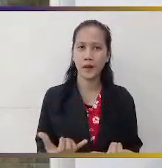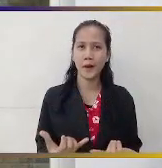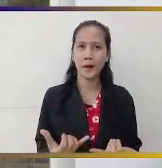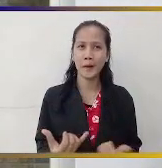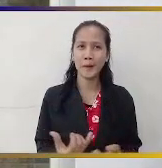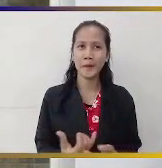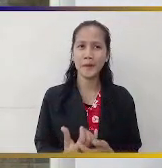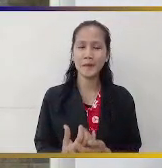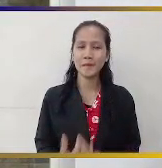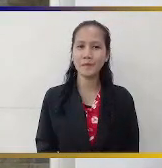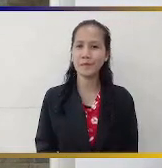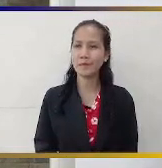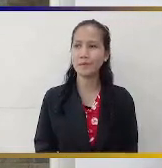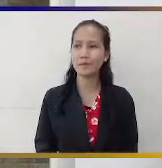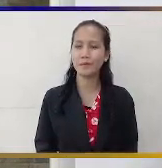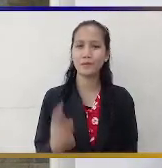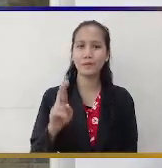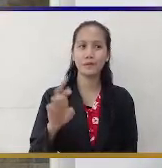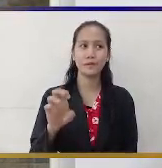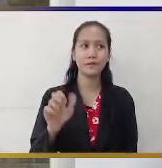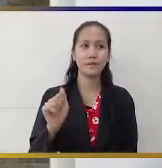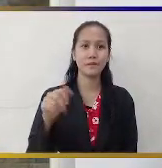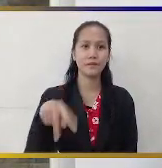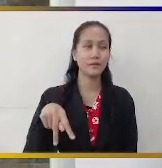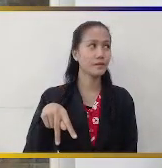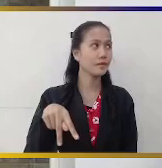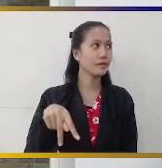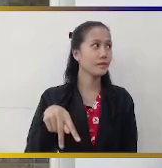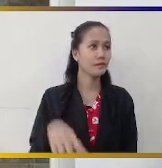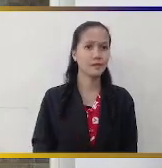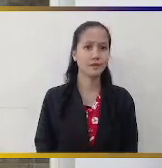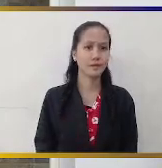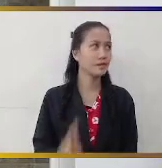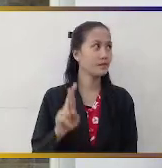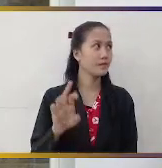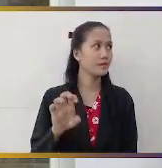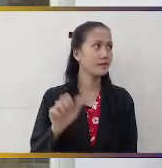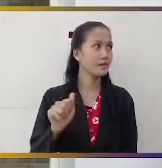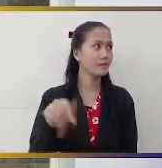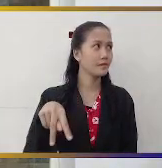right? Pag-aani? Pag-aani. You know why? Because